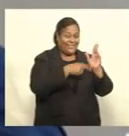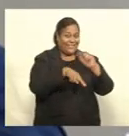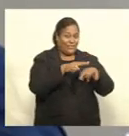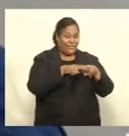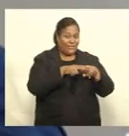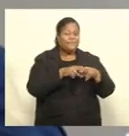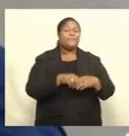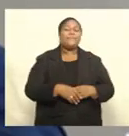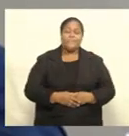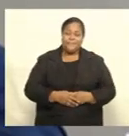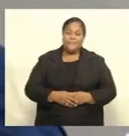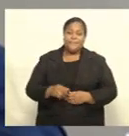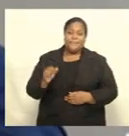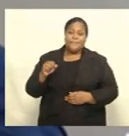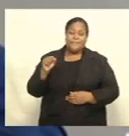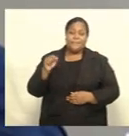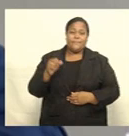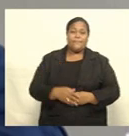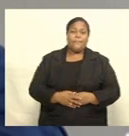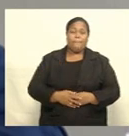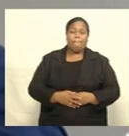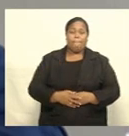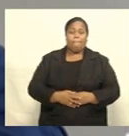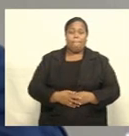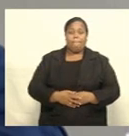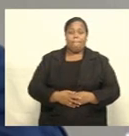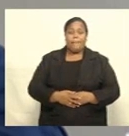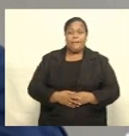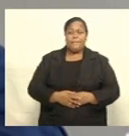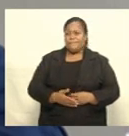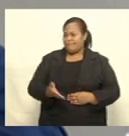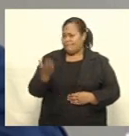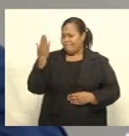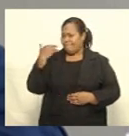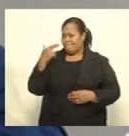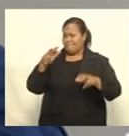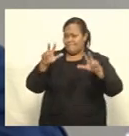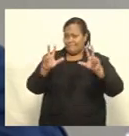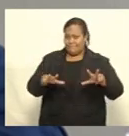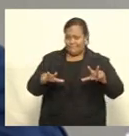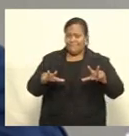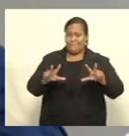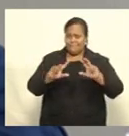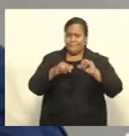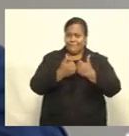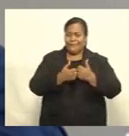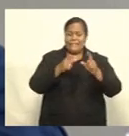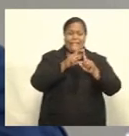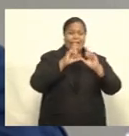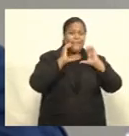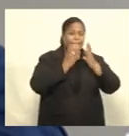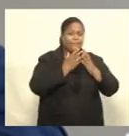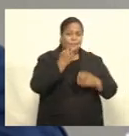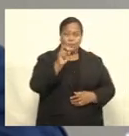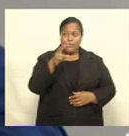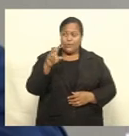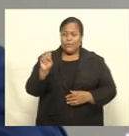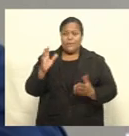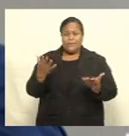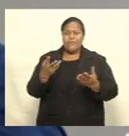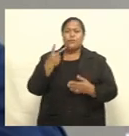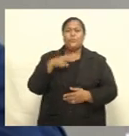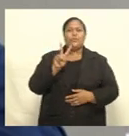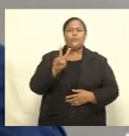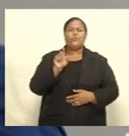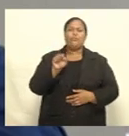is on top of the earlier agreement that we signed in December of 2020. For the Australian $22.5 million,